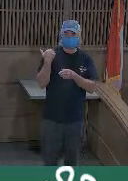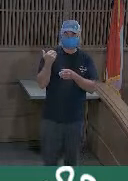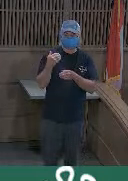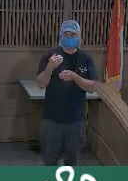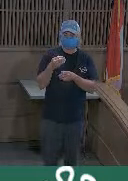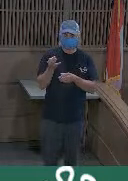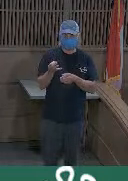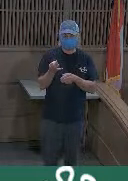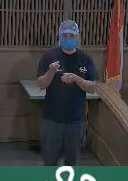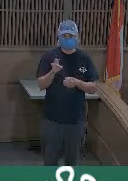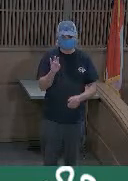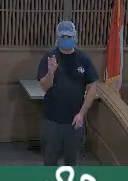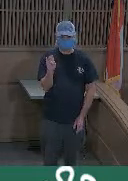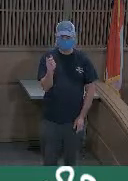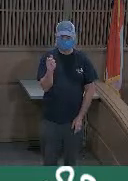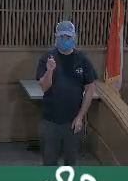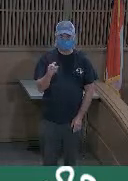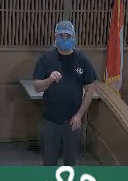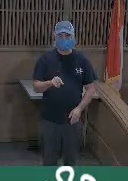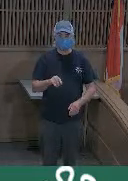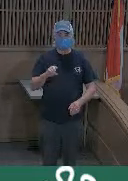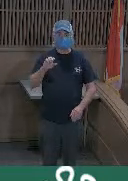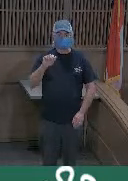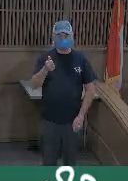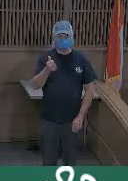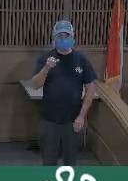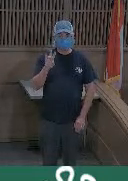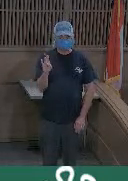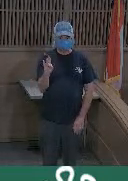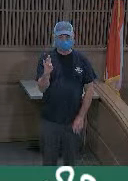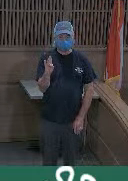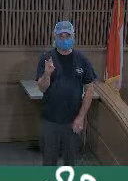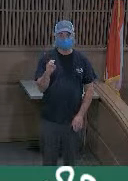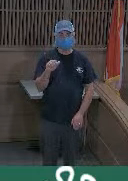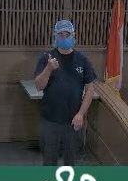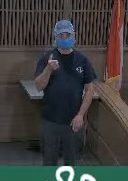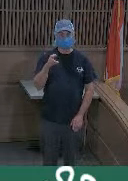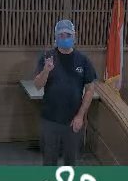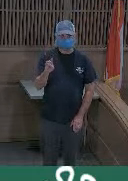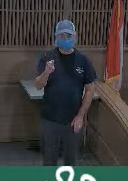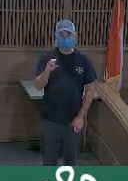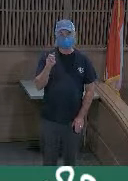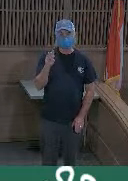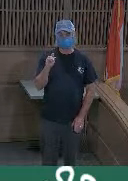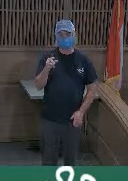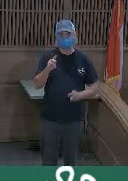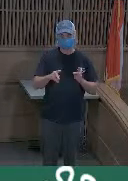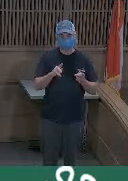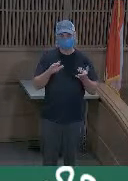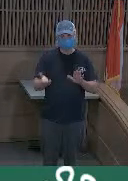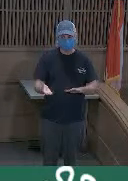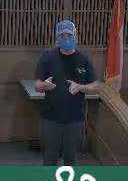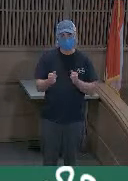patients have died, and that's our highest weekly total since January. Don't let anybody try to convince you that